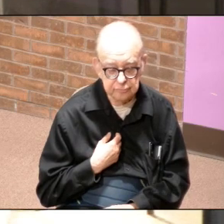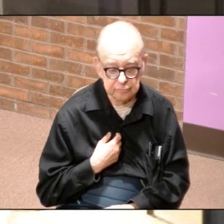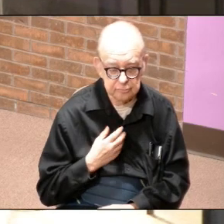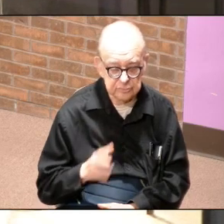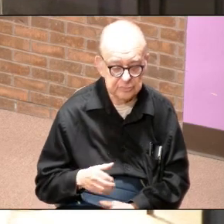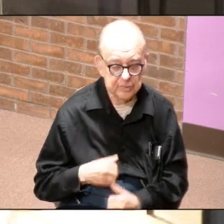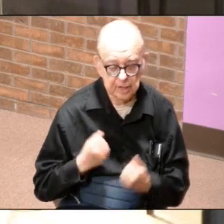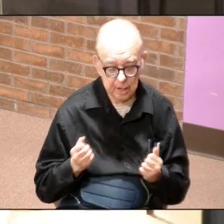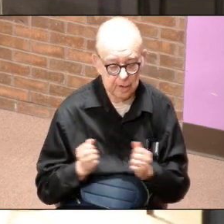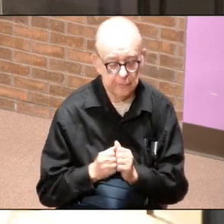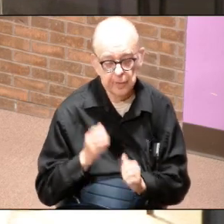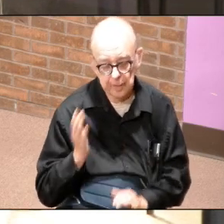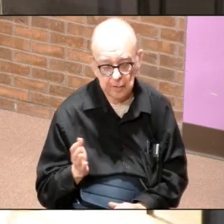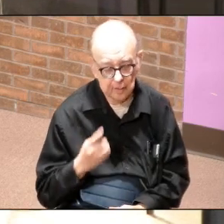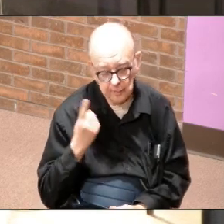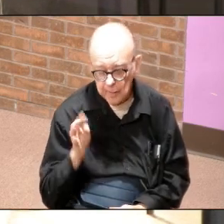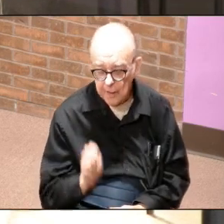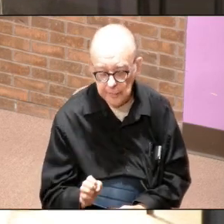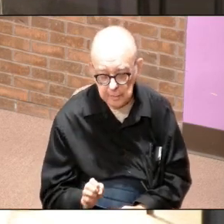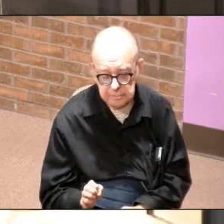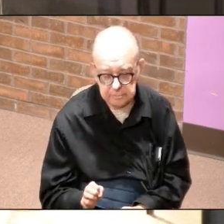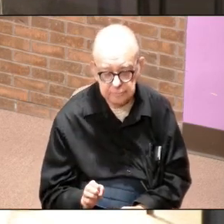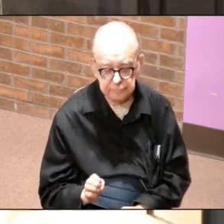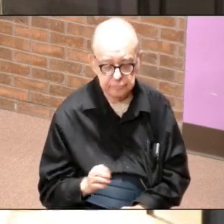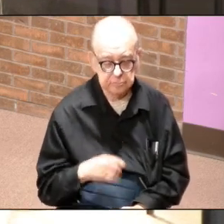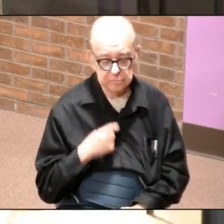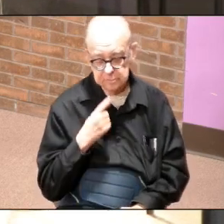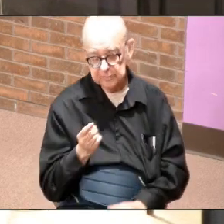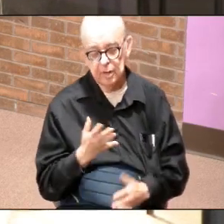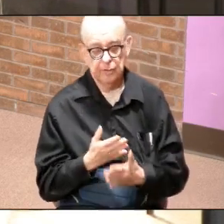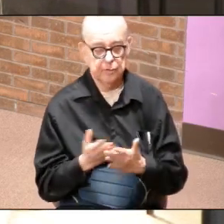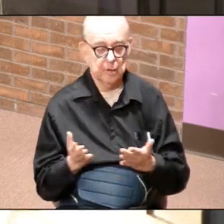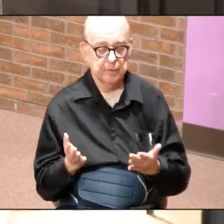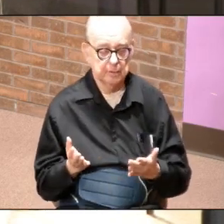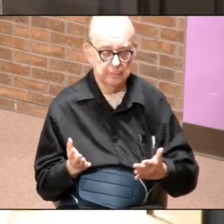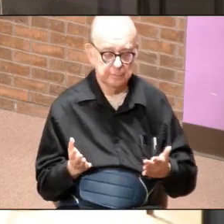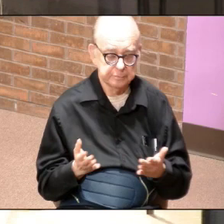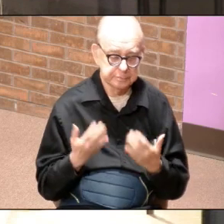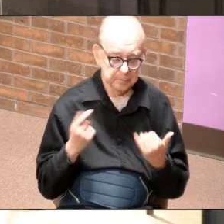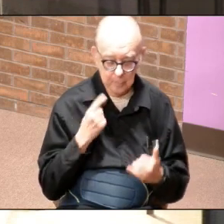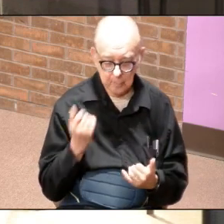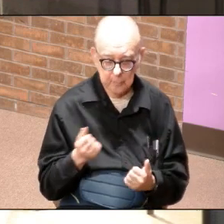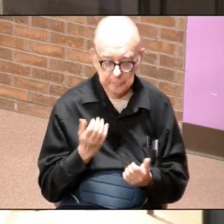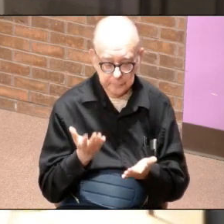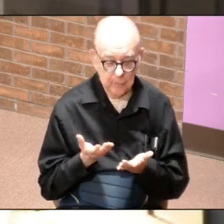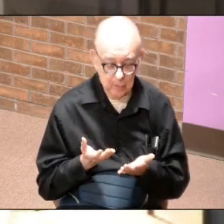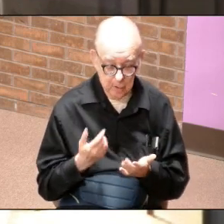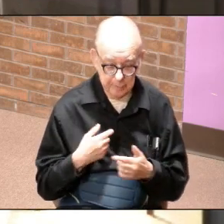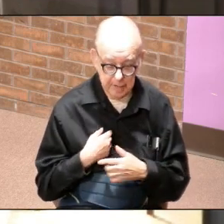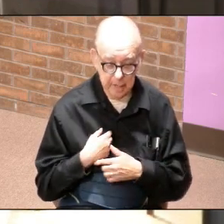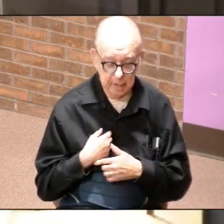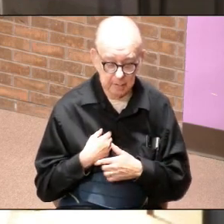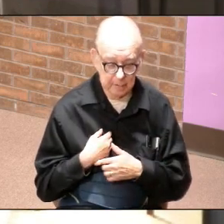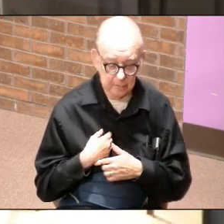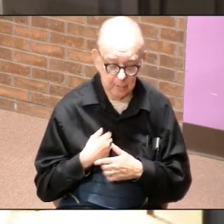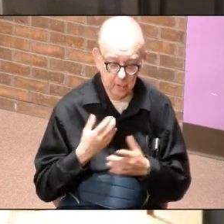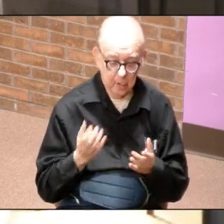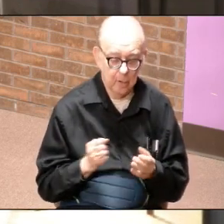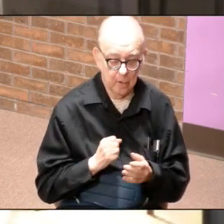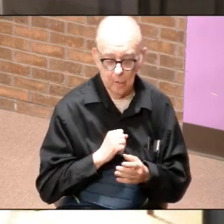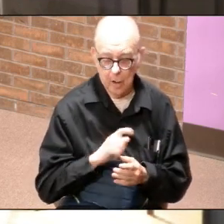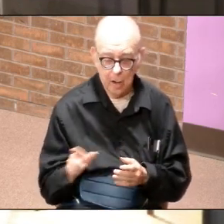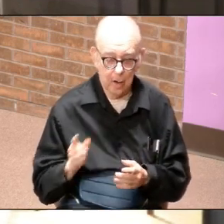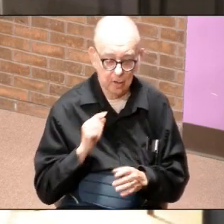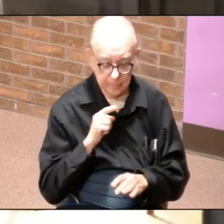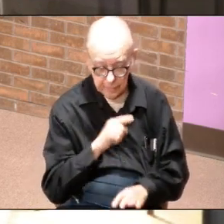to live with him forever. And may I say this to you, not only does he want me, he wants all